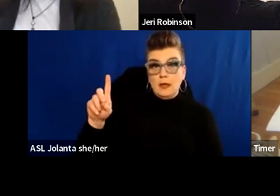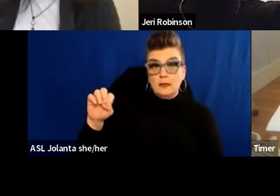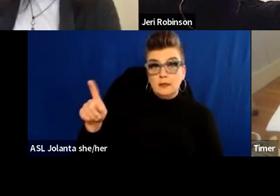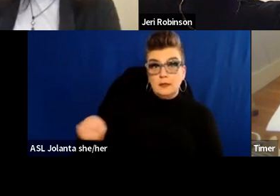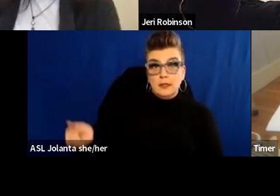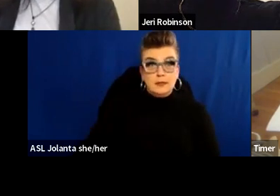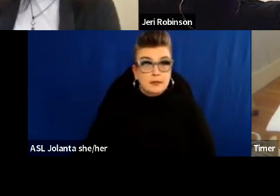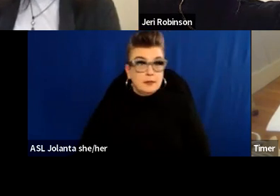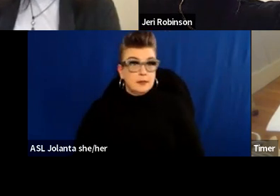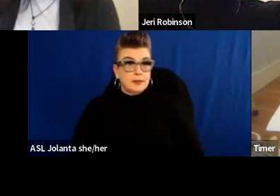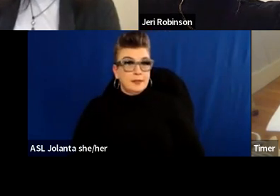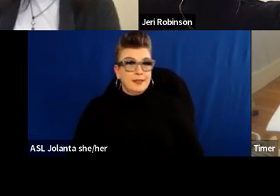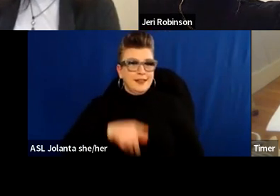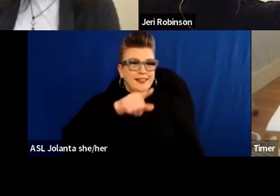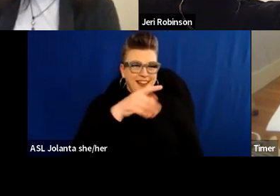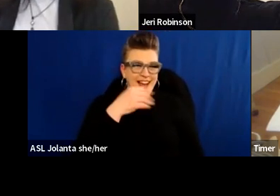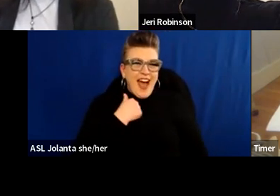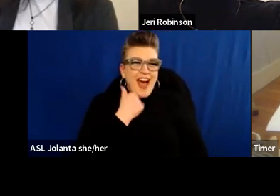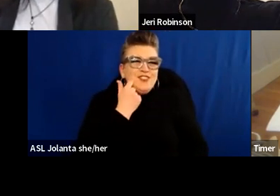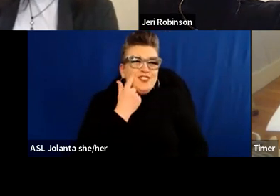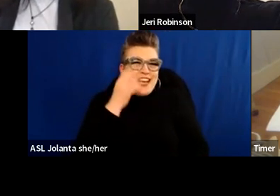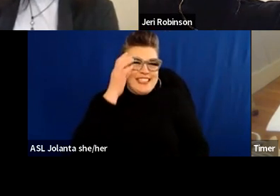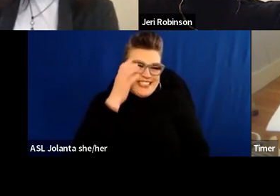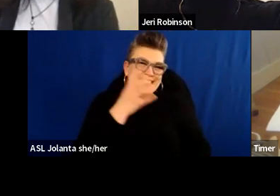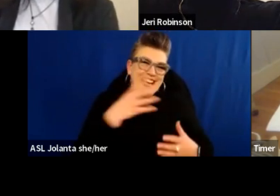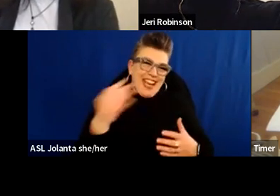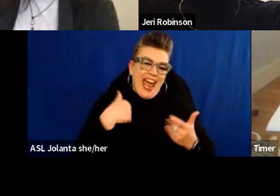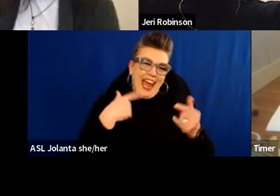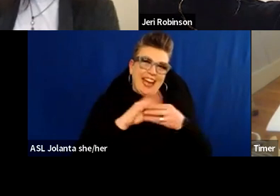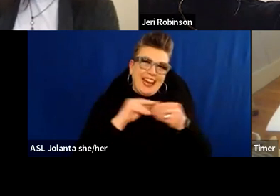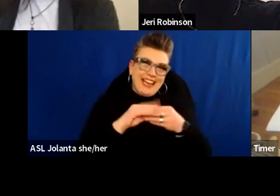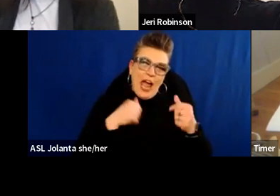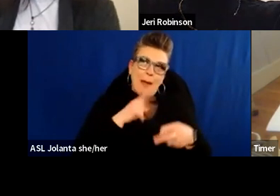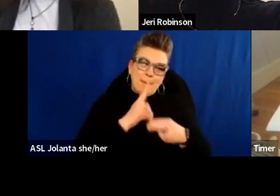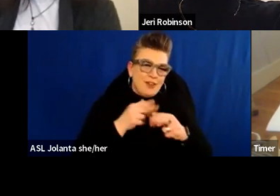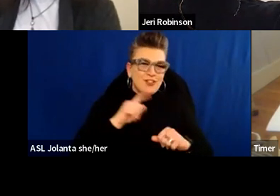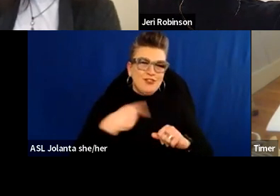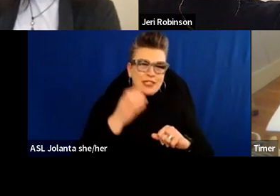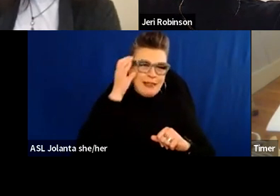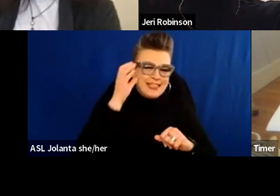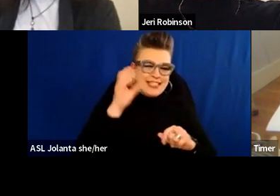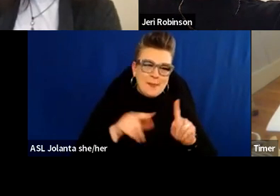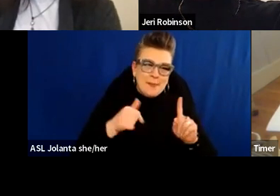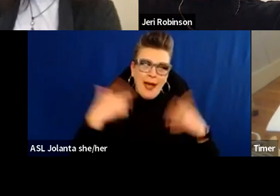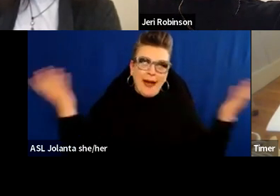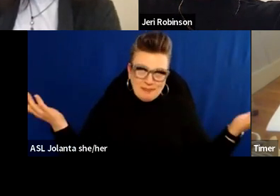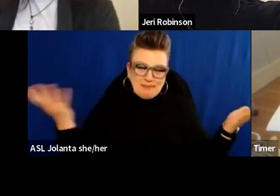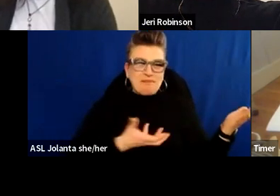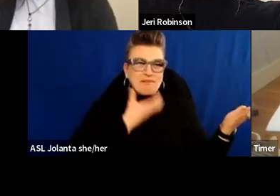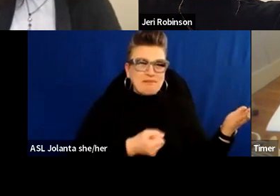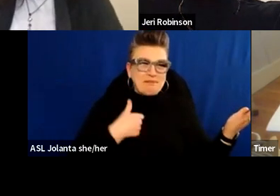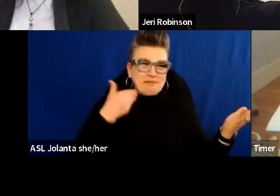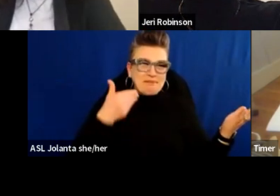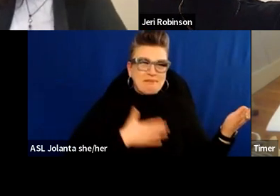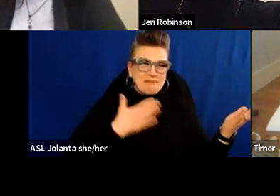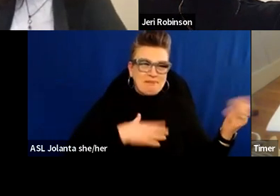that i was just listening today but part of listening is going to be asking a few questions so bear with me and superintendent thank